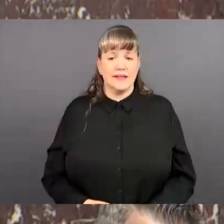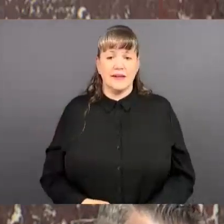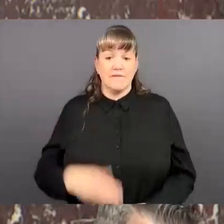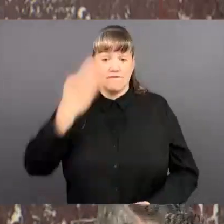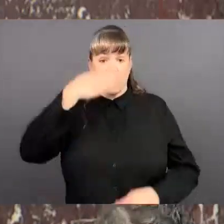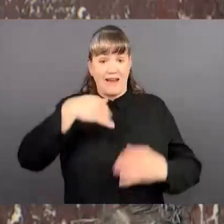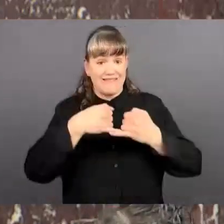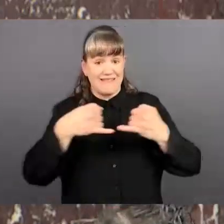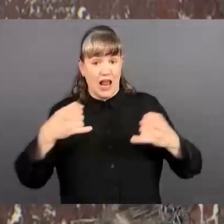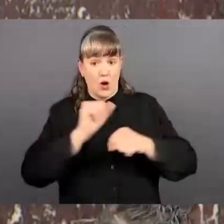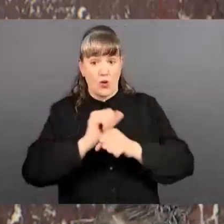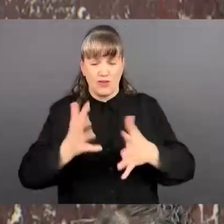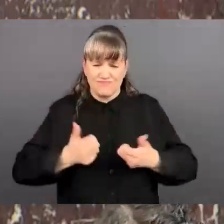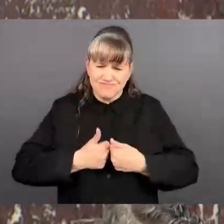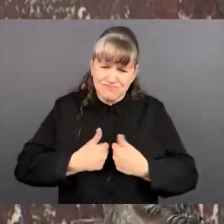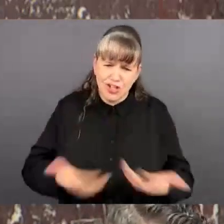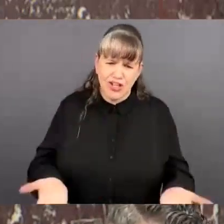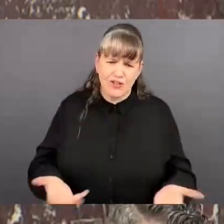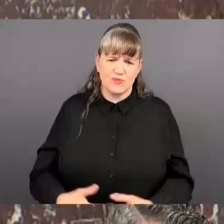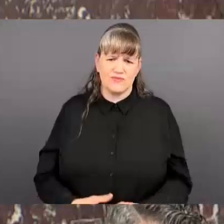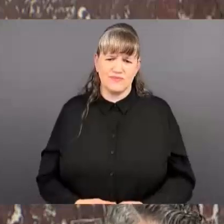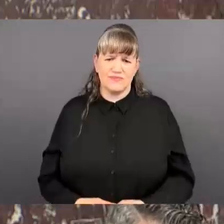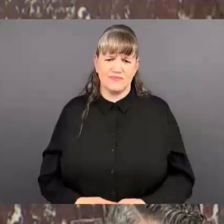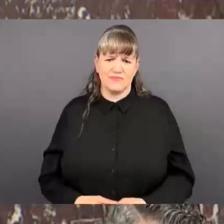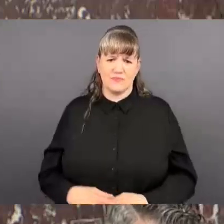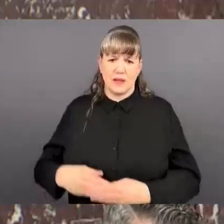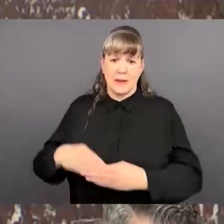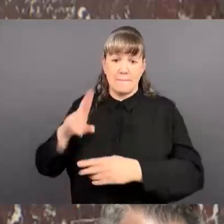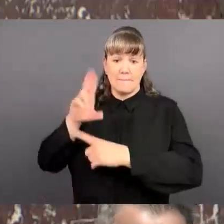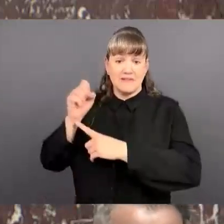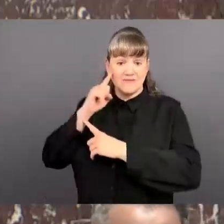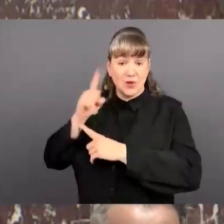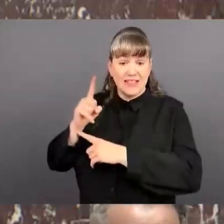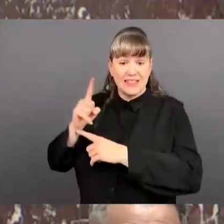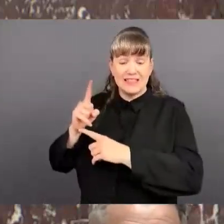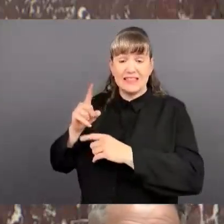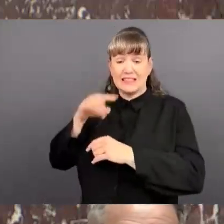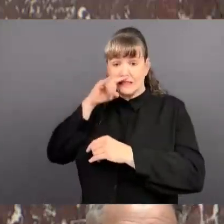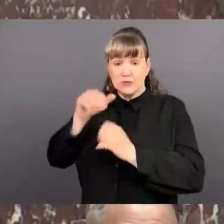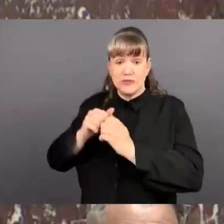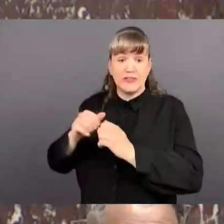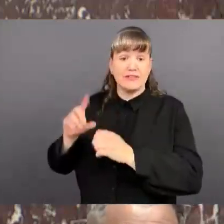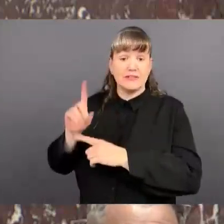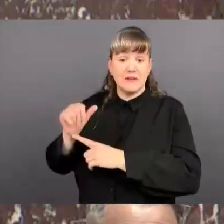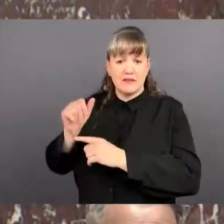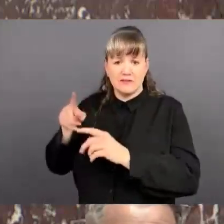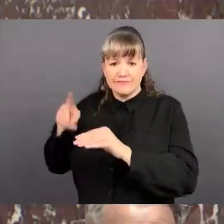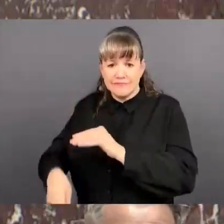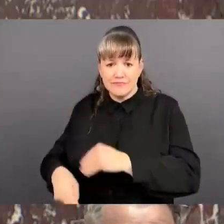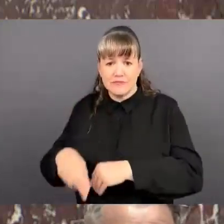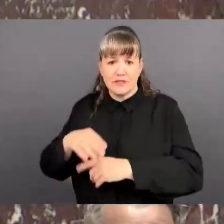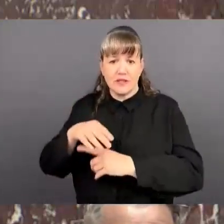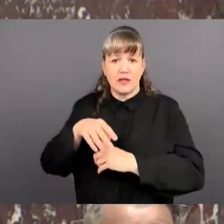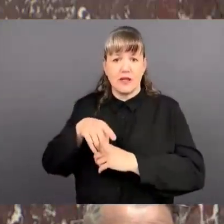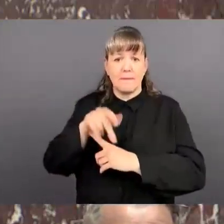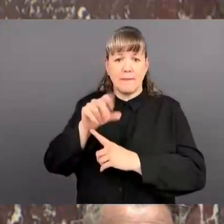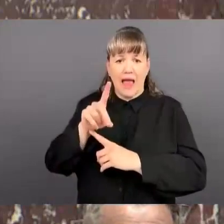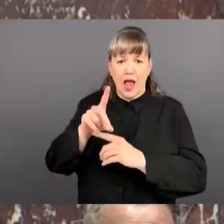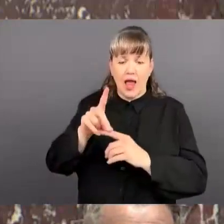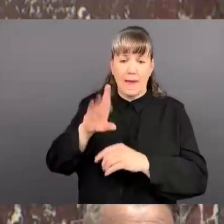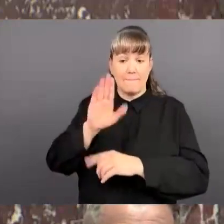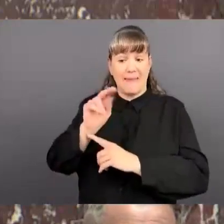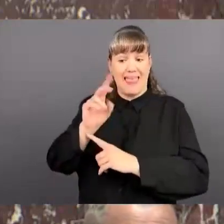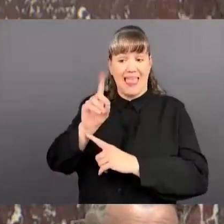with disabilities, gone. Band programs, gone. What we're seeing, students moving to shifts now.